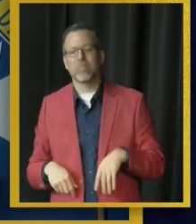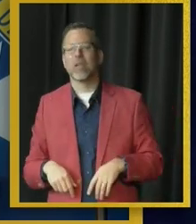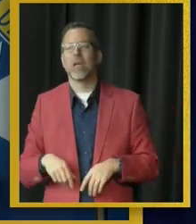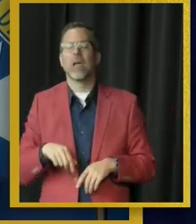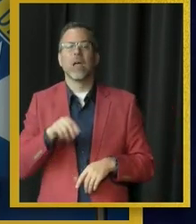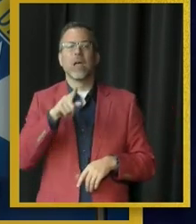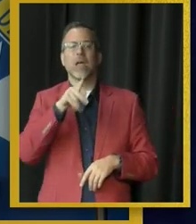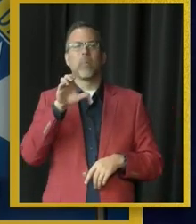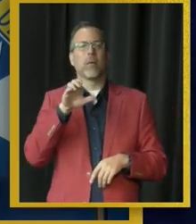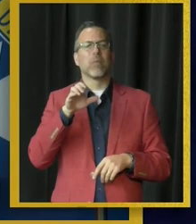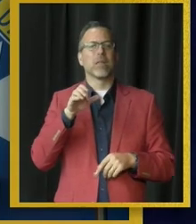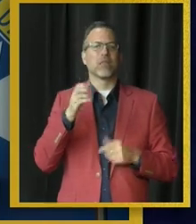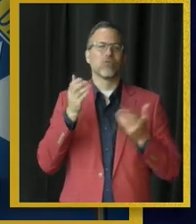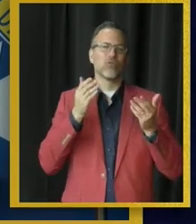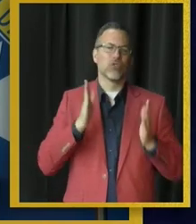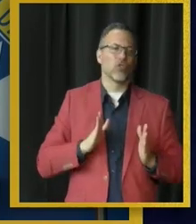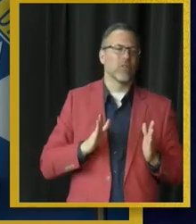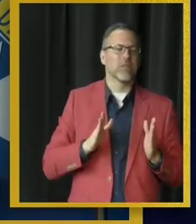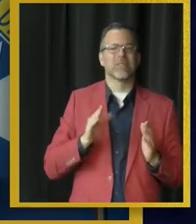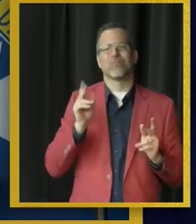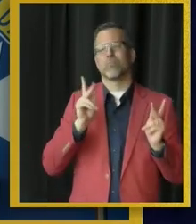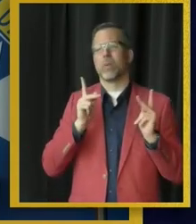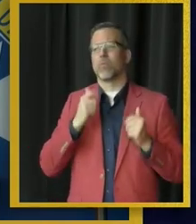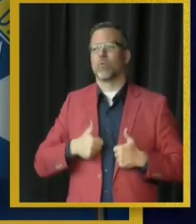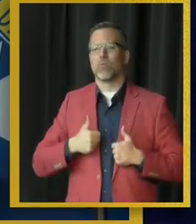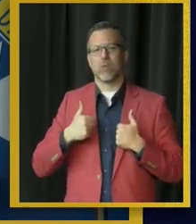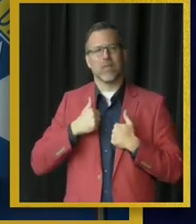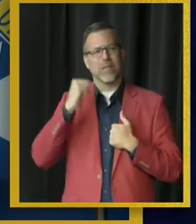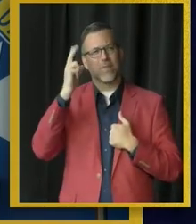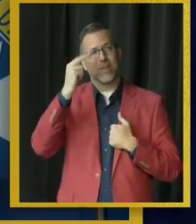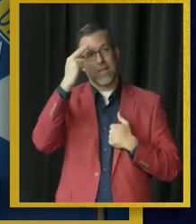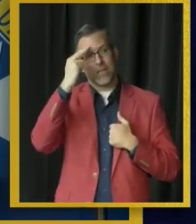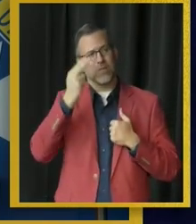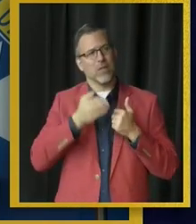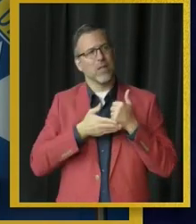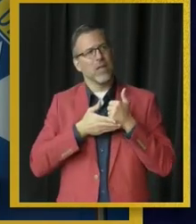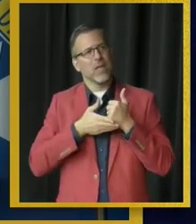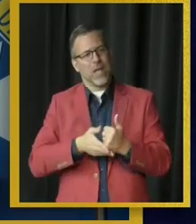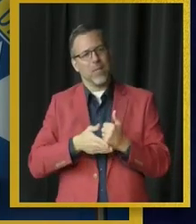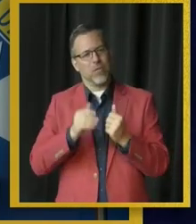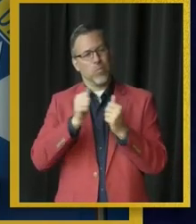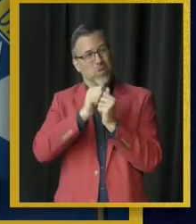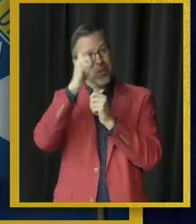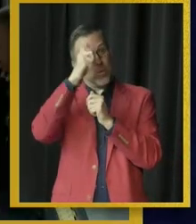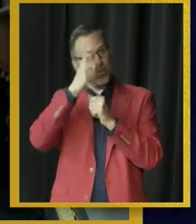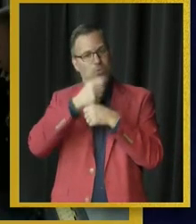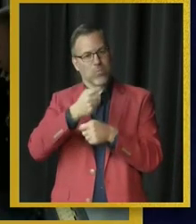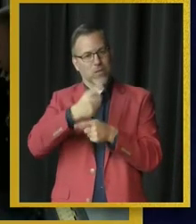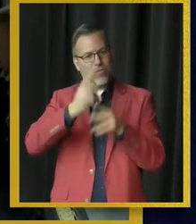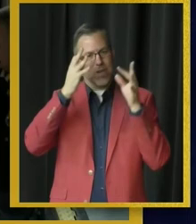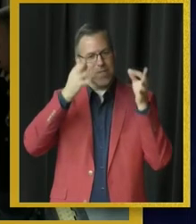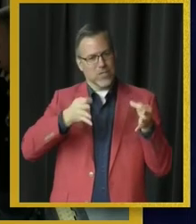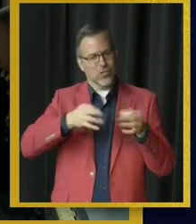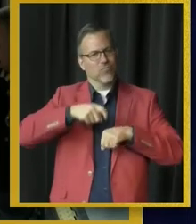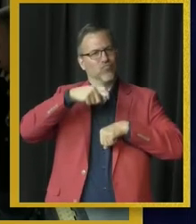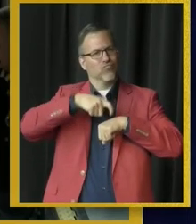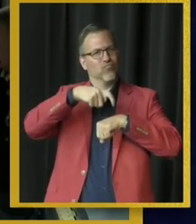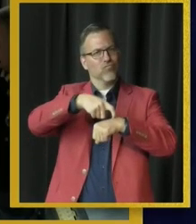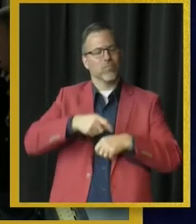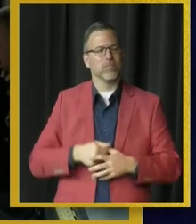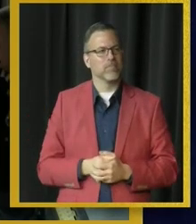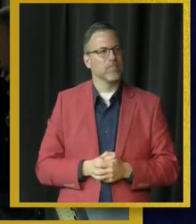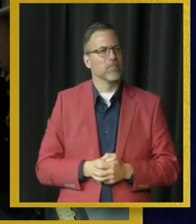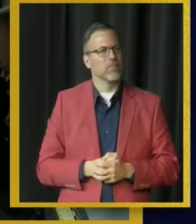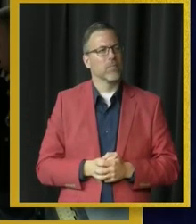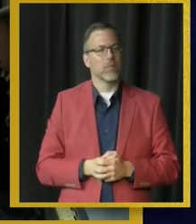citizens of Nashville. Help them with the wisdom to make the right decision in a timely manner,